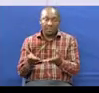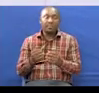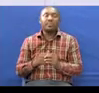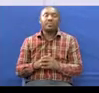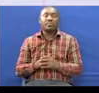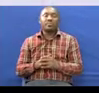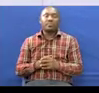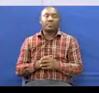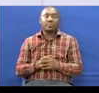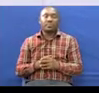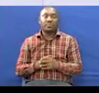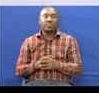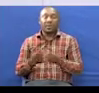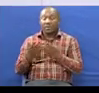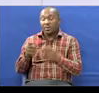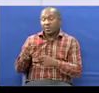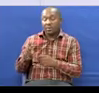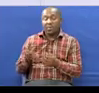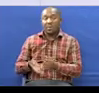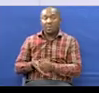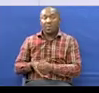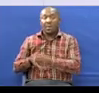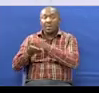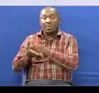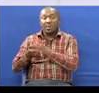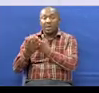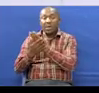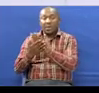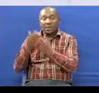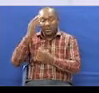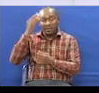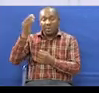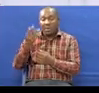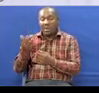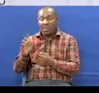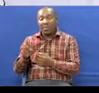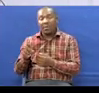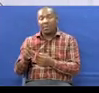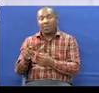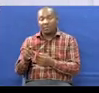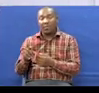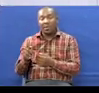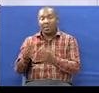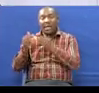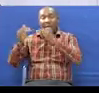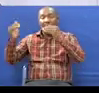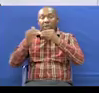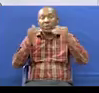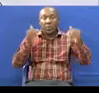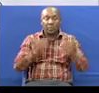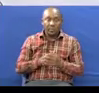age 15 to 64. This, it can help the nations to know the numbers of dependence